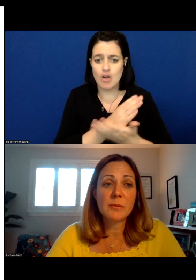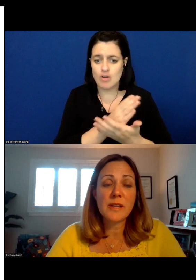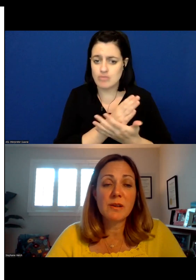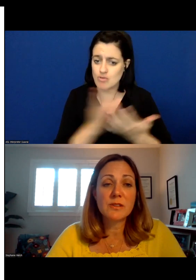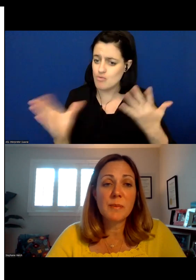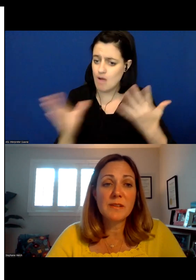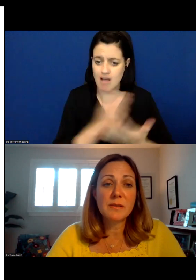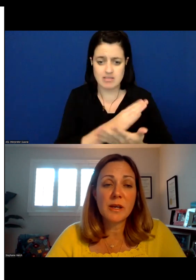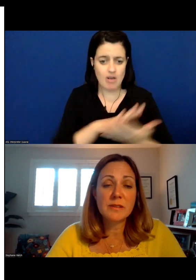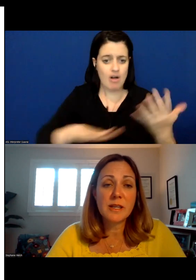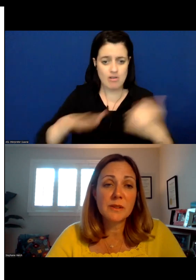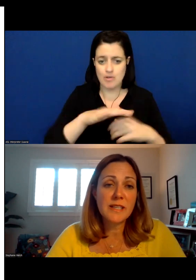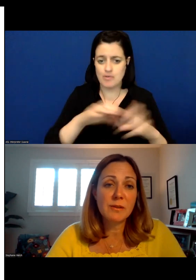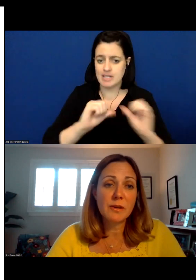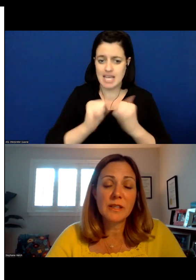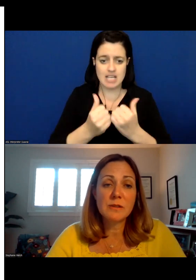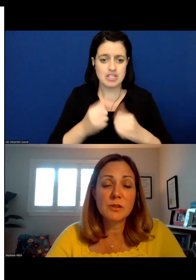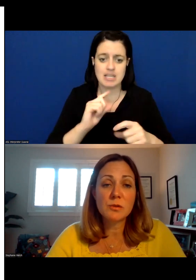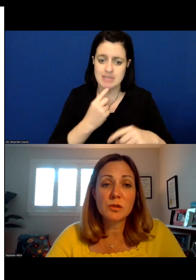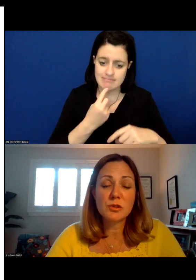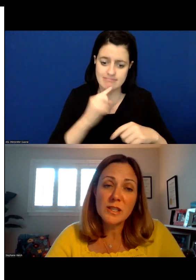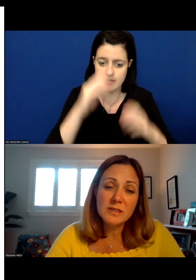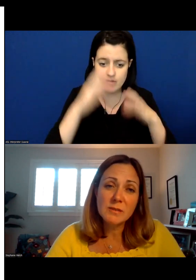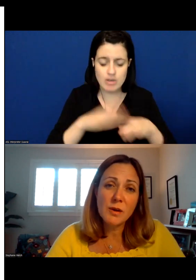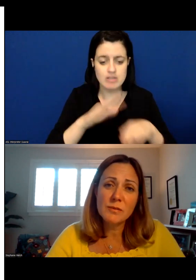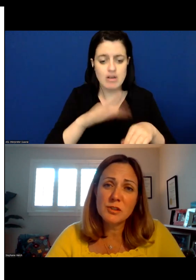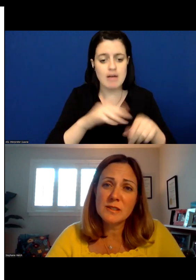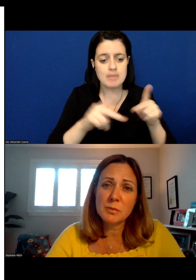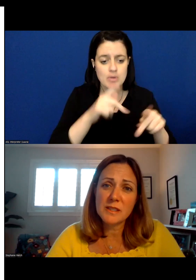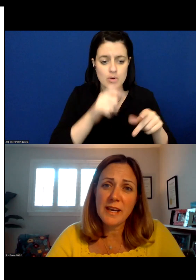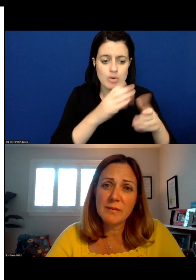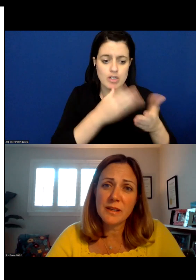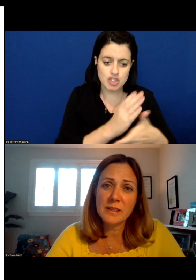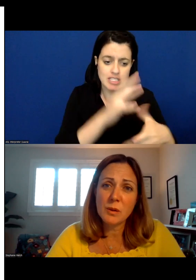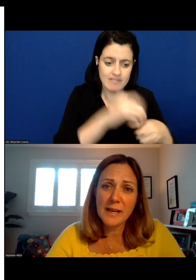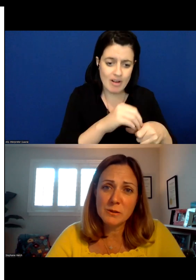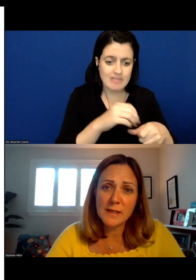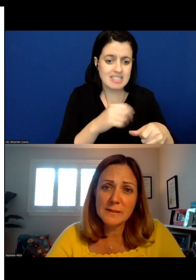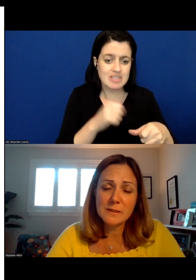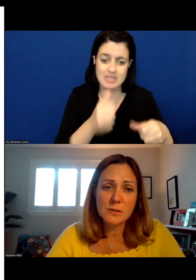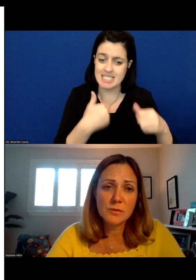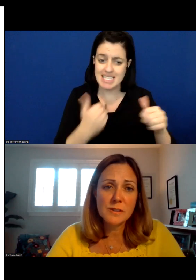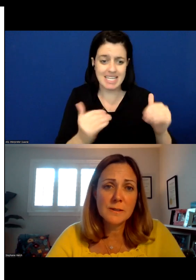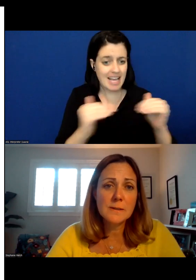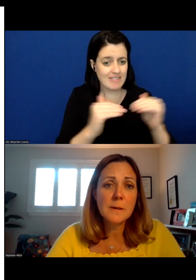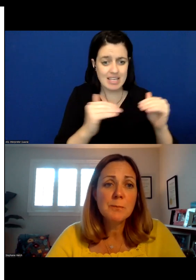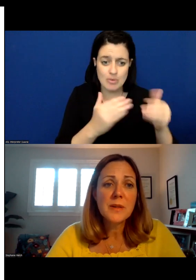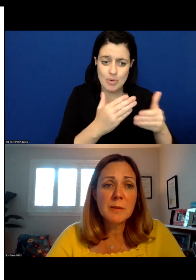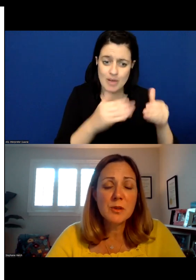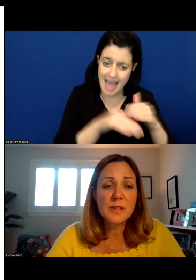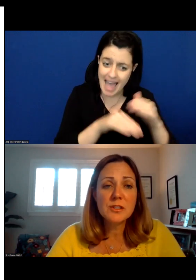agency. That also meant that doubling down on individuals who were justice involved and just simply didn't have equal access to